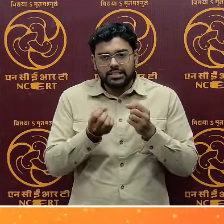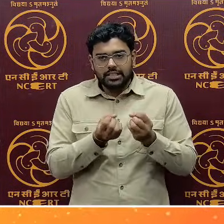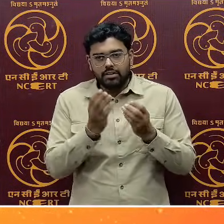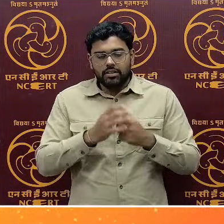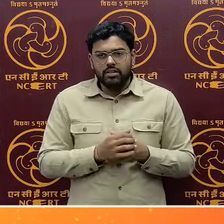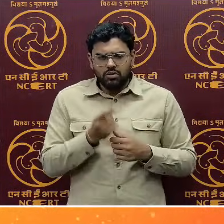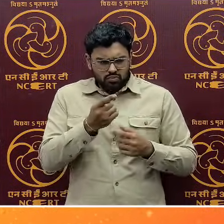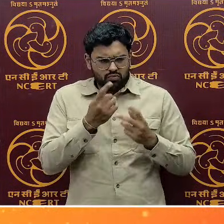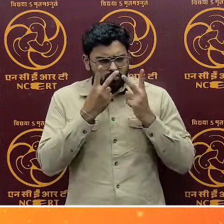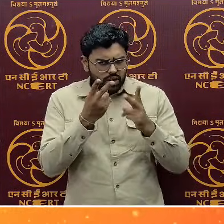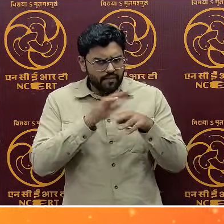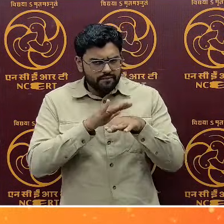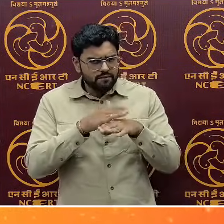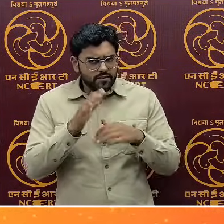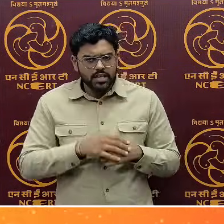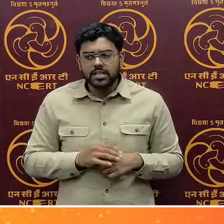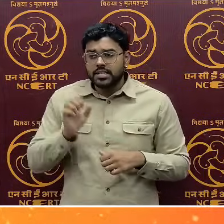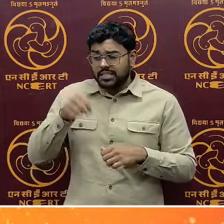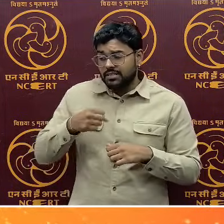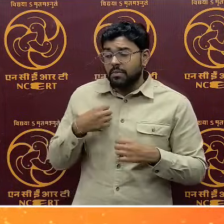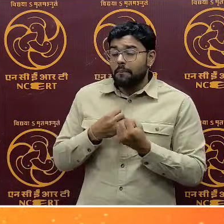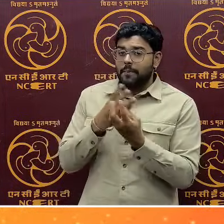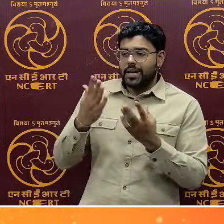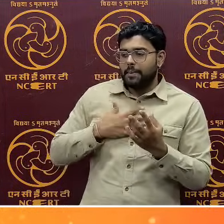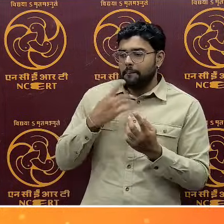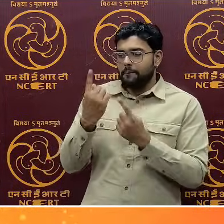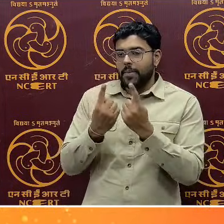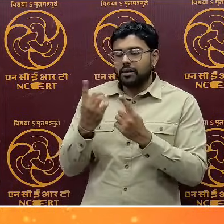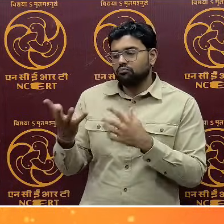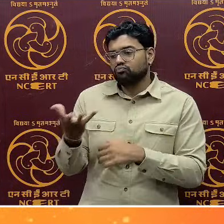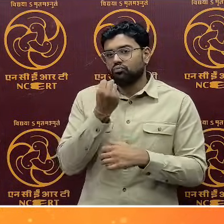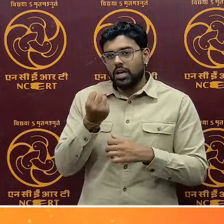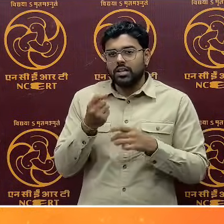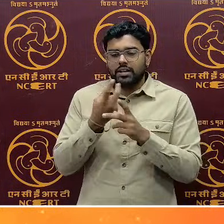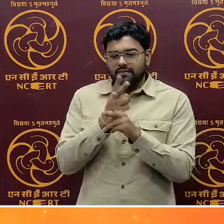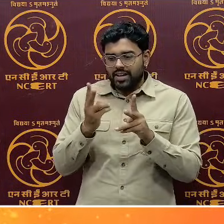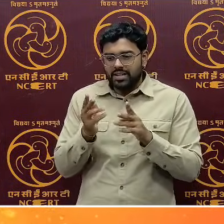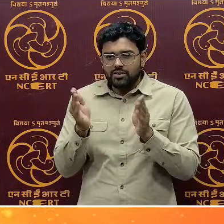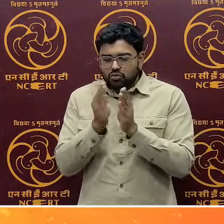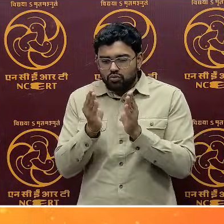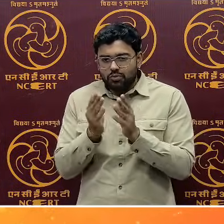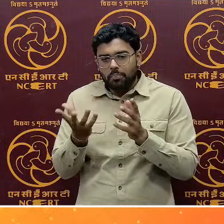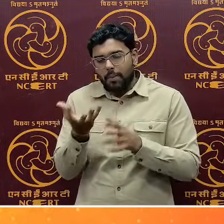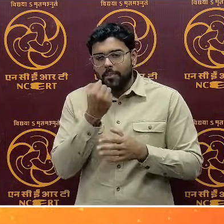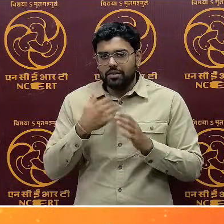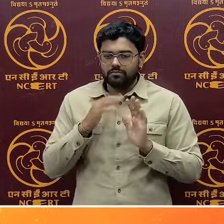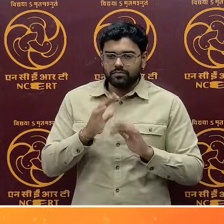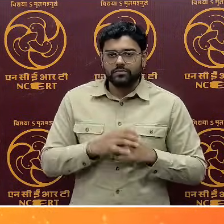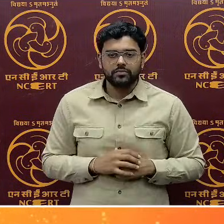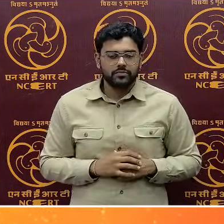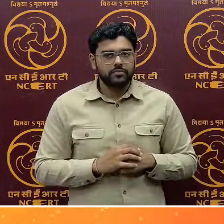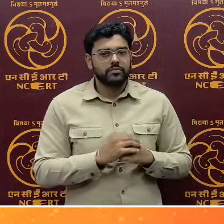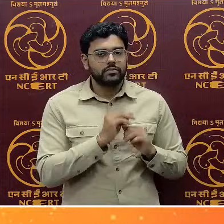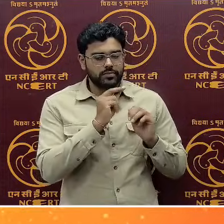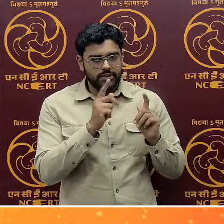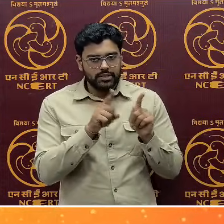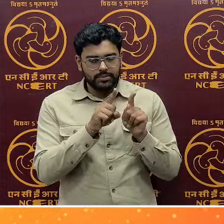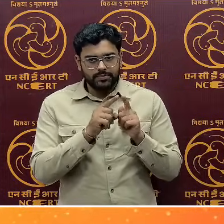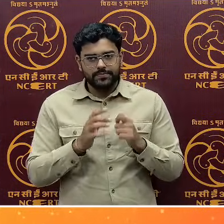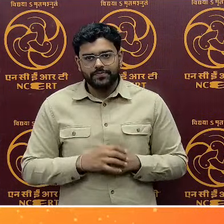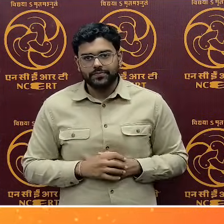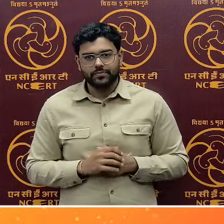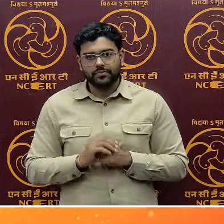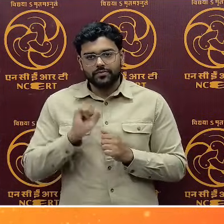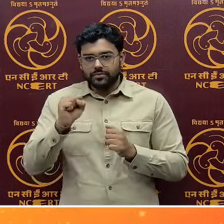to a nursery? Yes, I have got many plants from there. You find little samplings that you can bring. Yes. So, he started